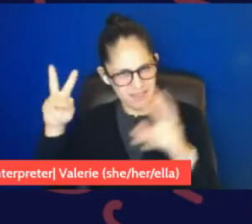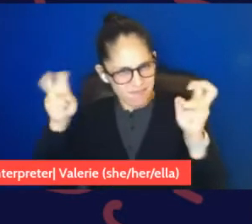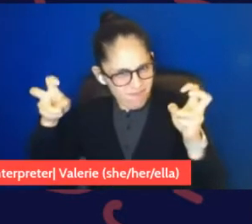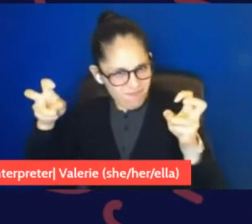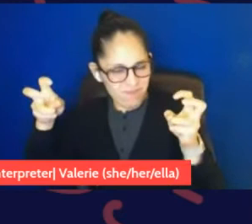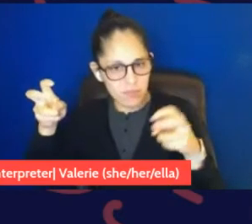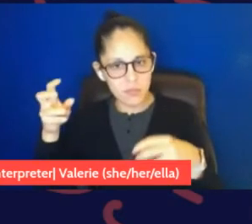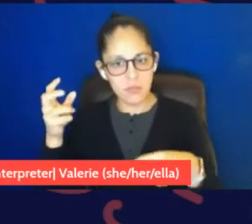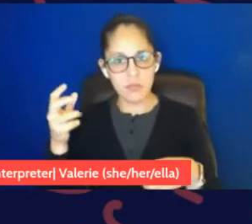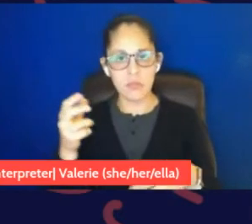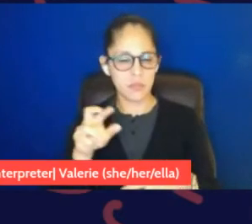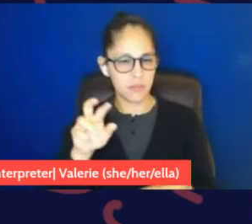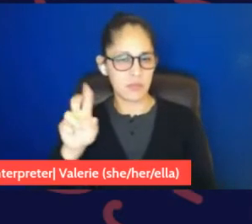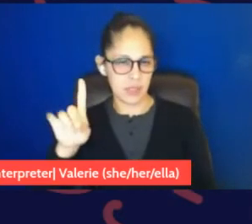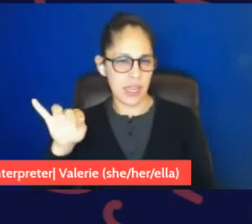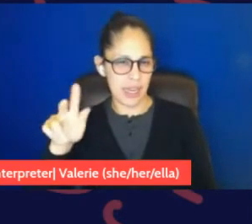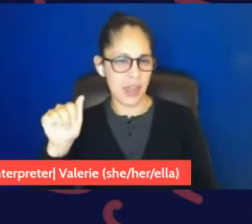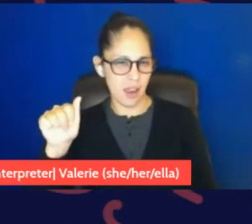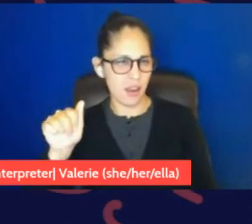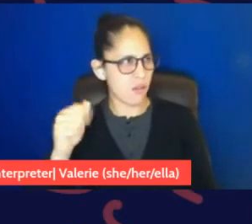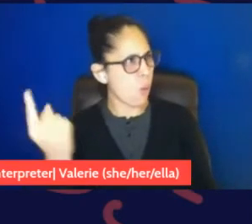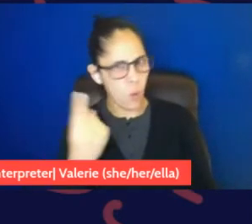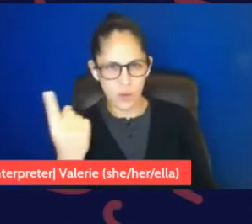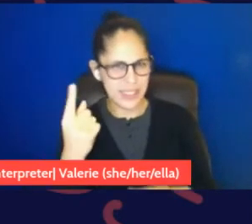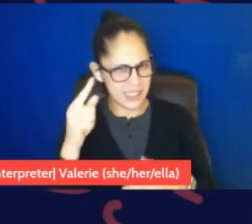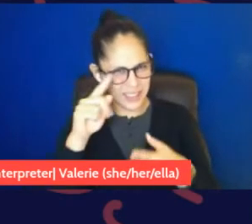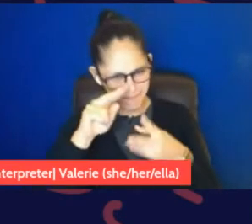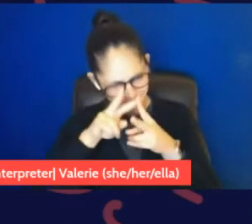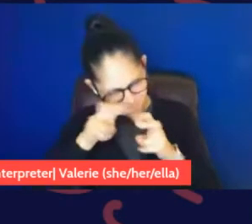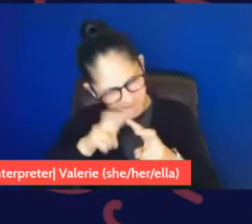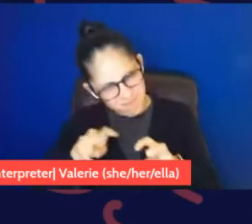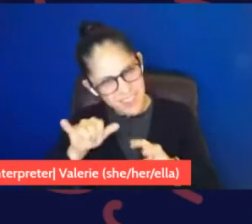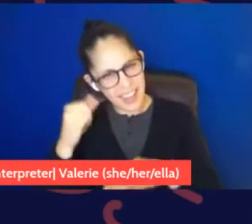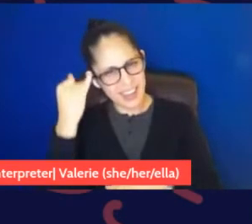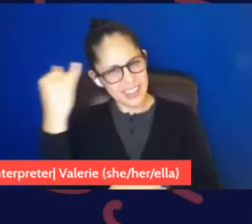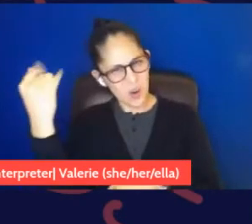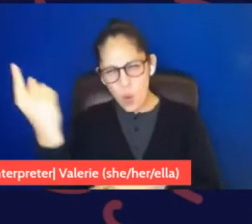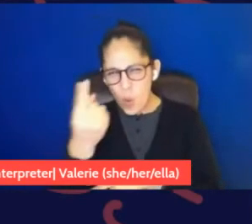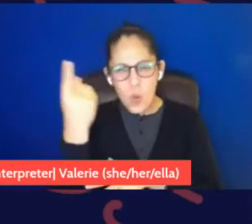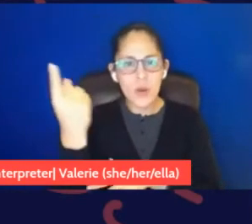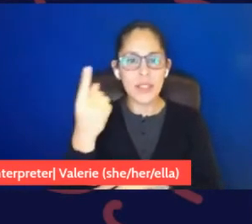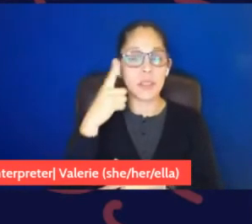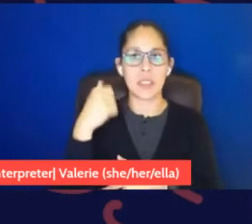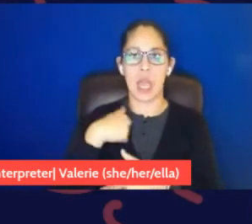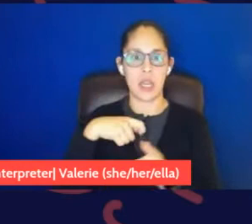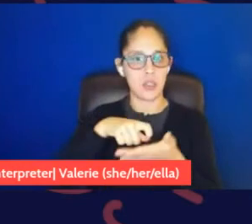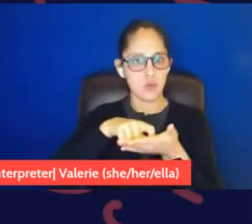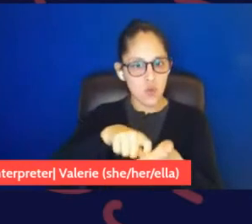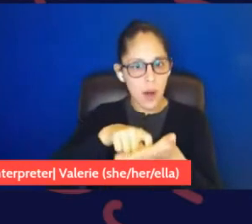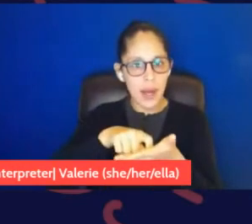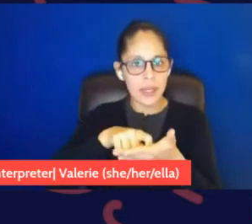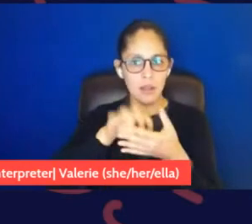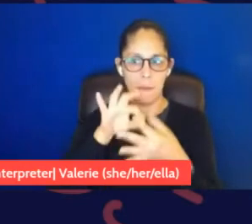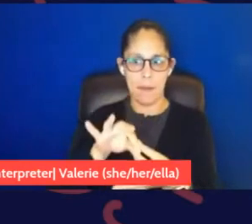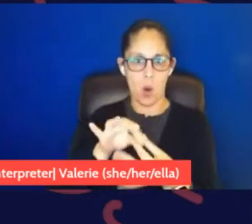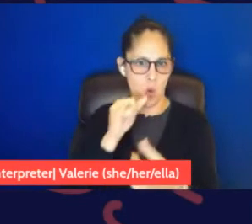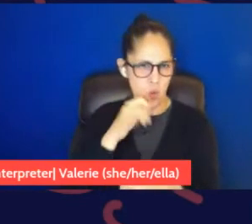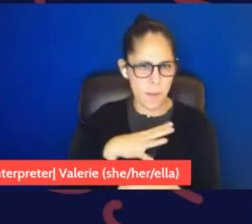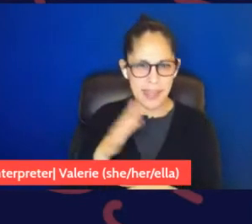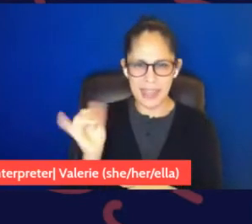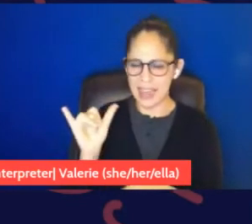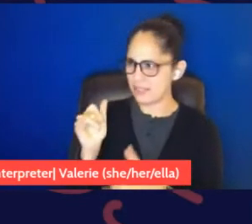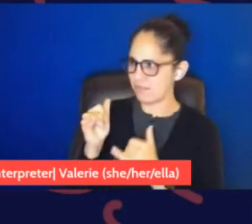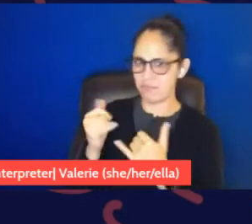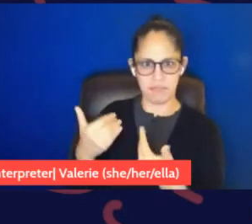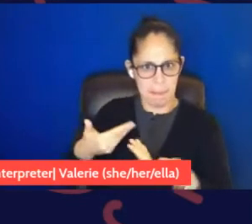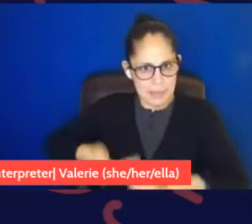interrogate that idea, especially because I mostly write about women like me, because that's the subject I know the best about, and also